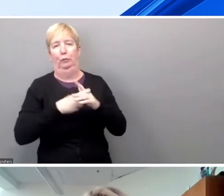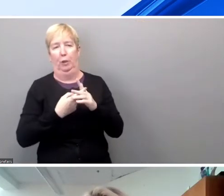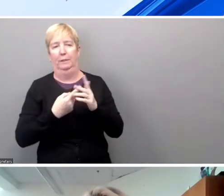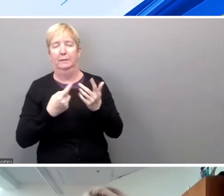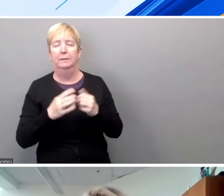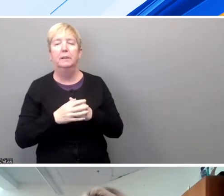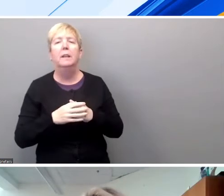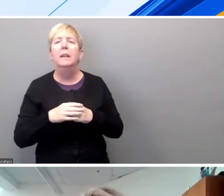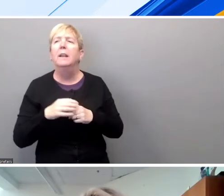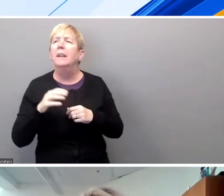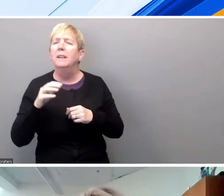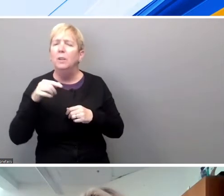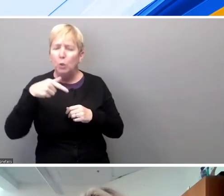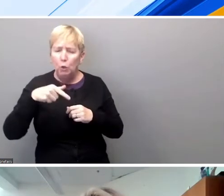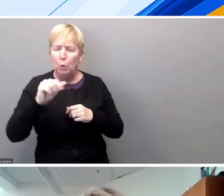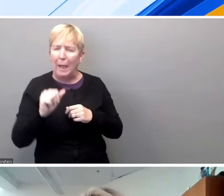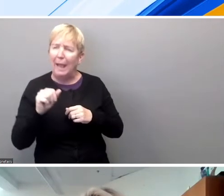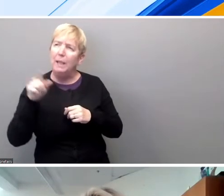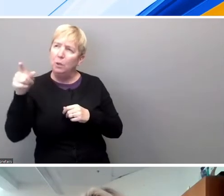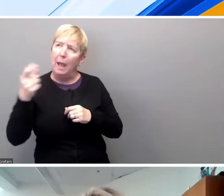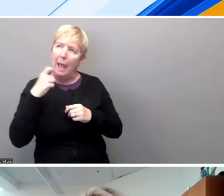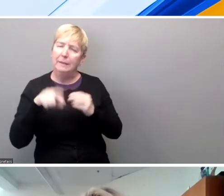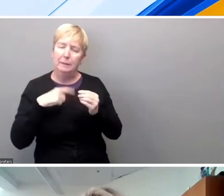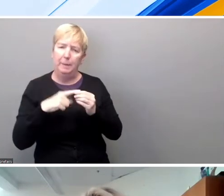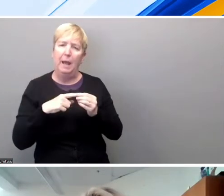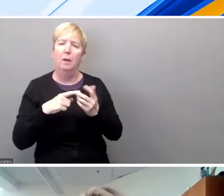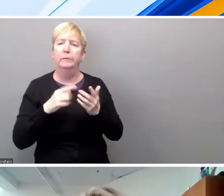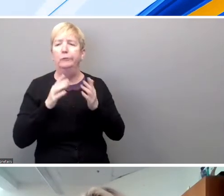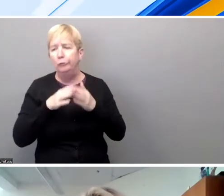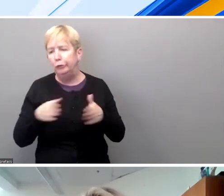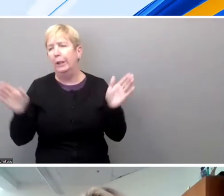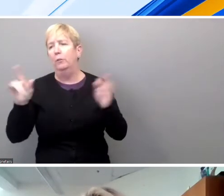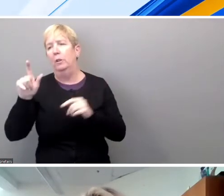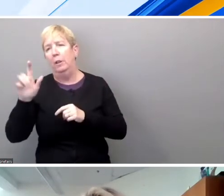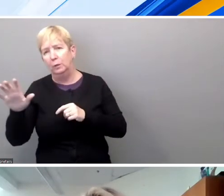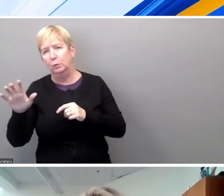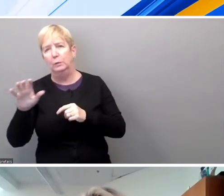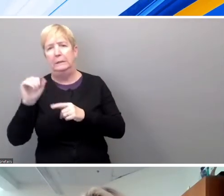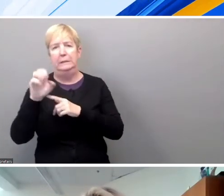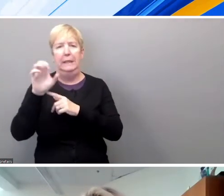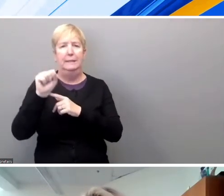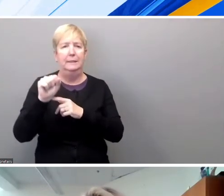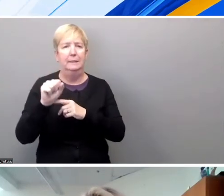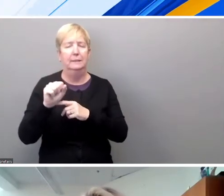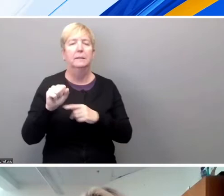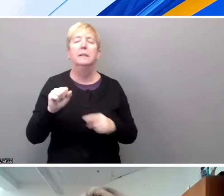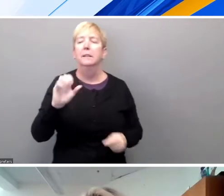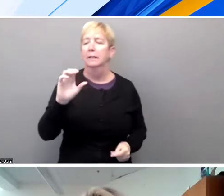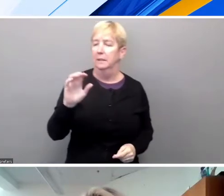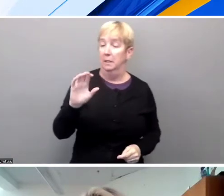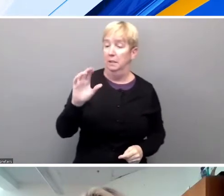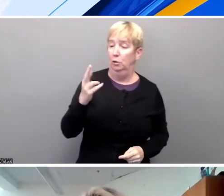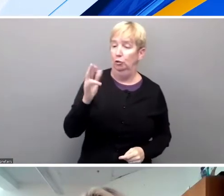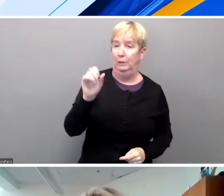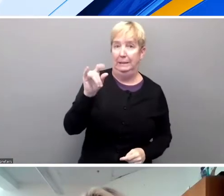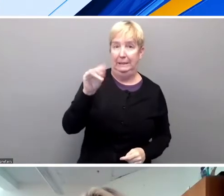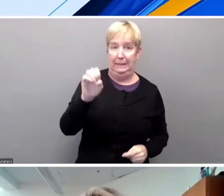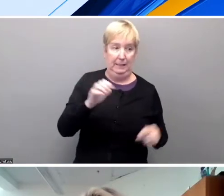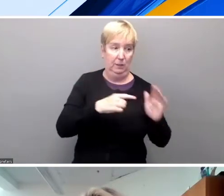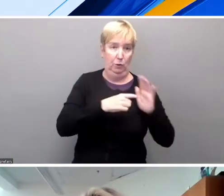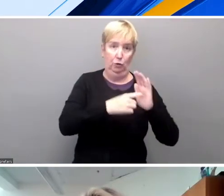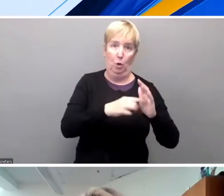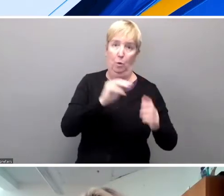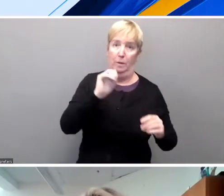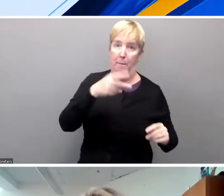to comment in general about cases in the Las Cruces area. So Christine showed the map of the state with the fact